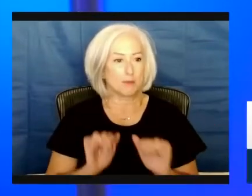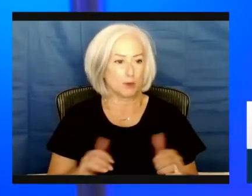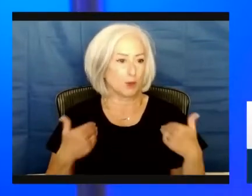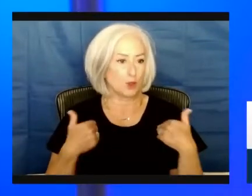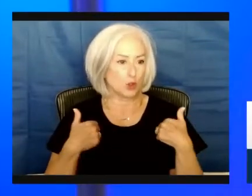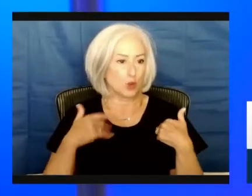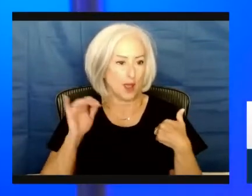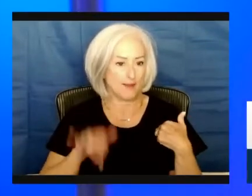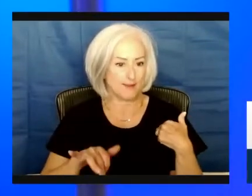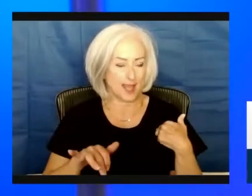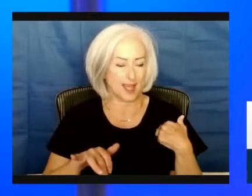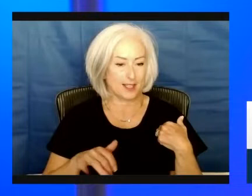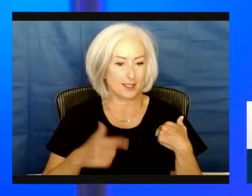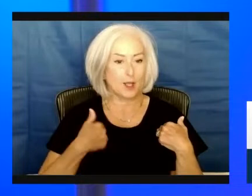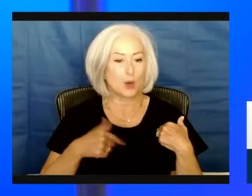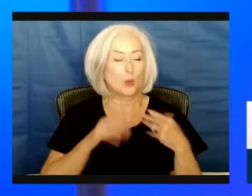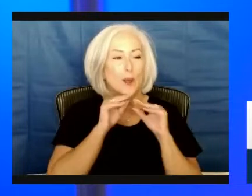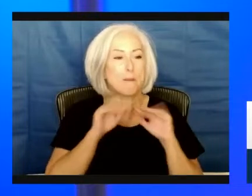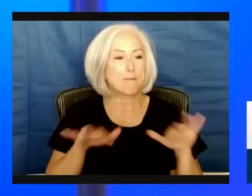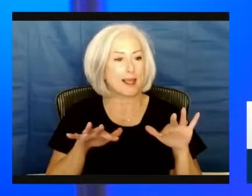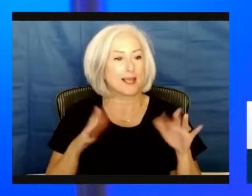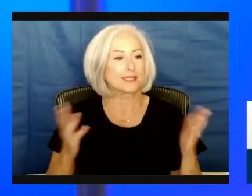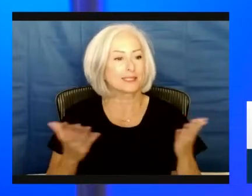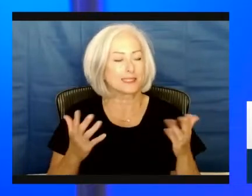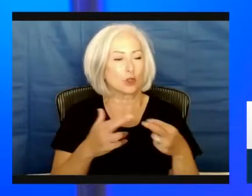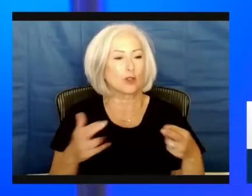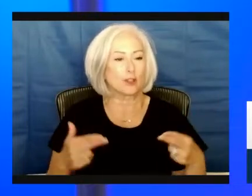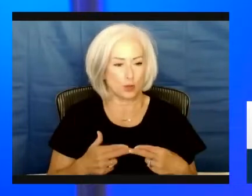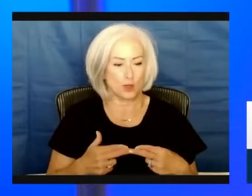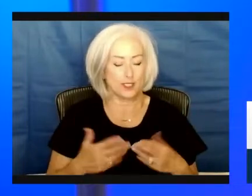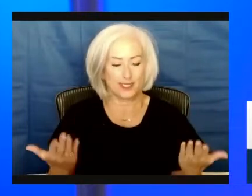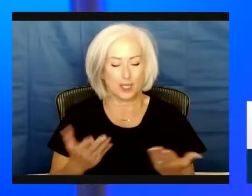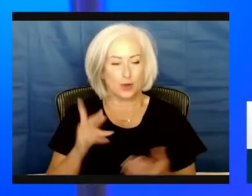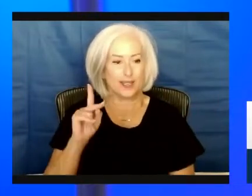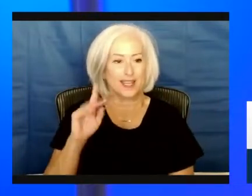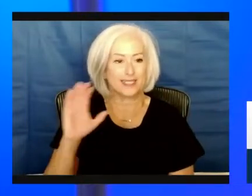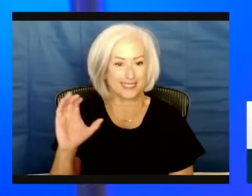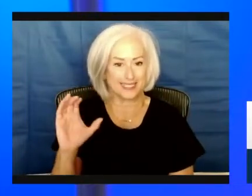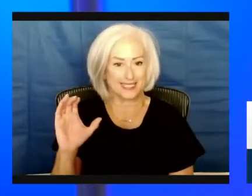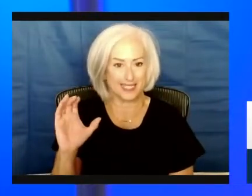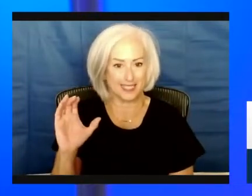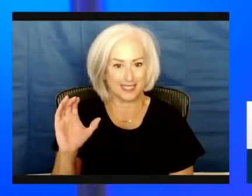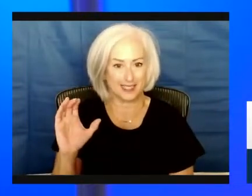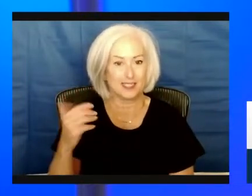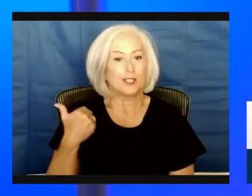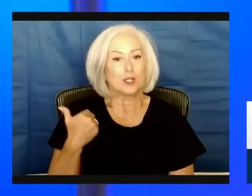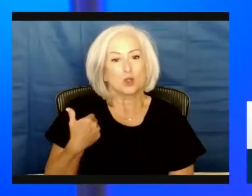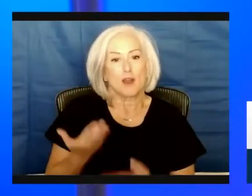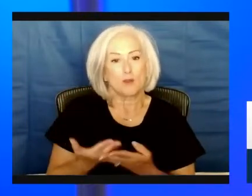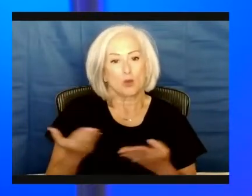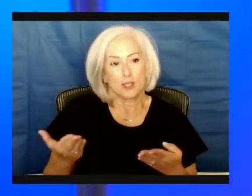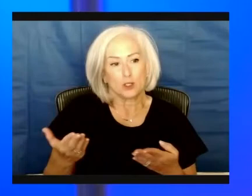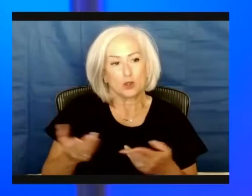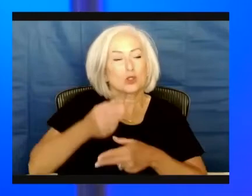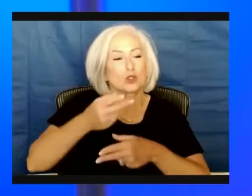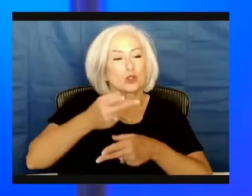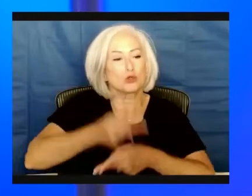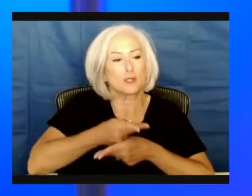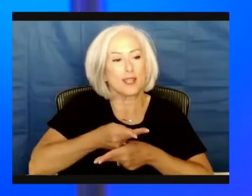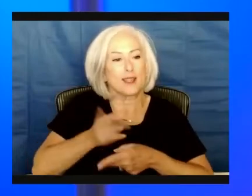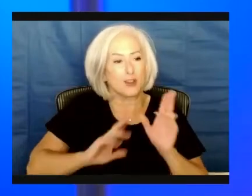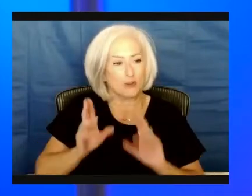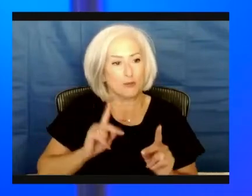we're blessed in the region, in the Kansas City region, to have resources to take care of people in these kind of times. So it's just reassuring.